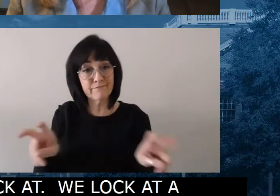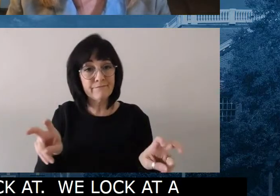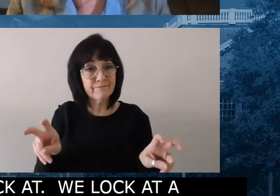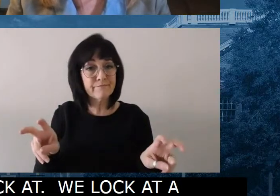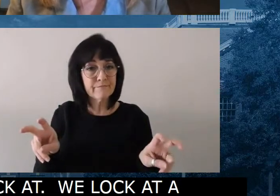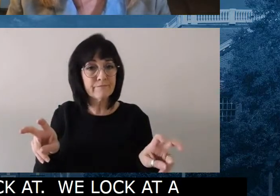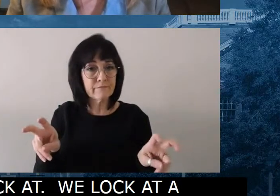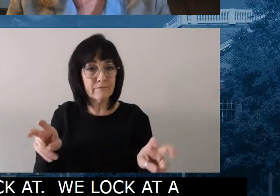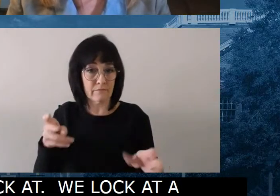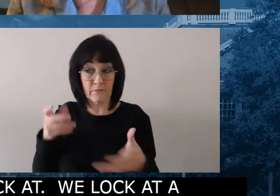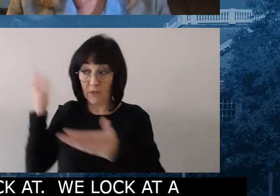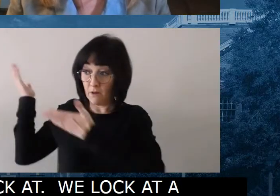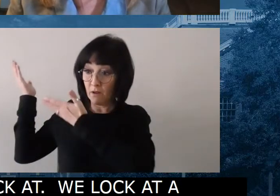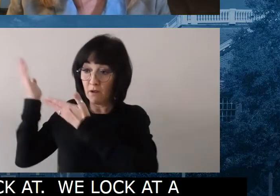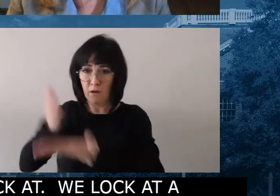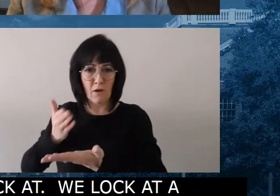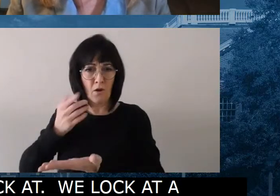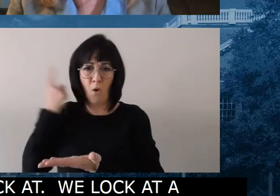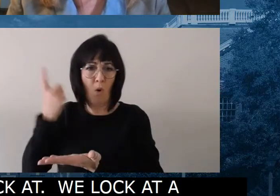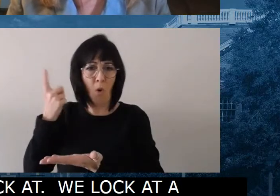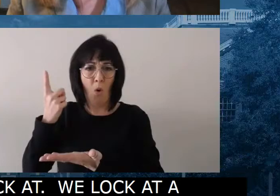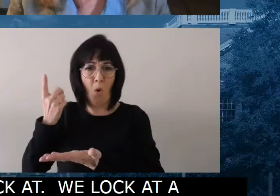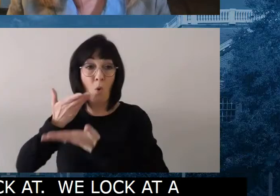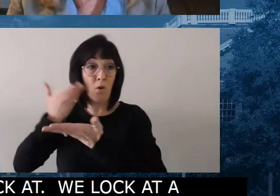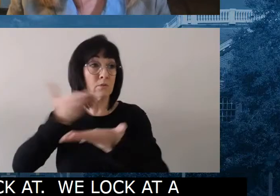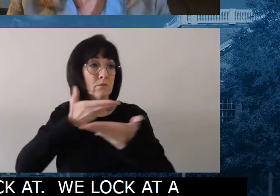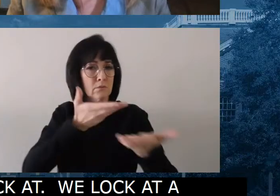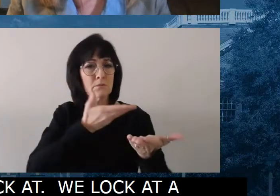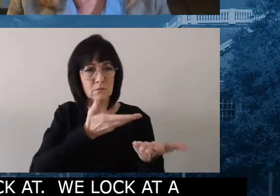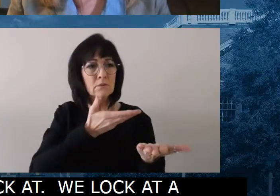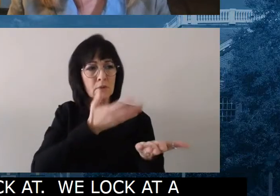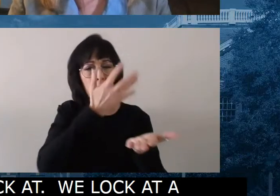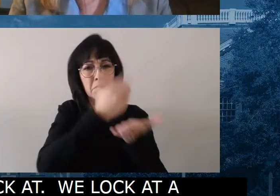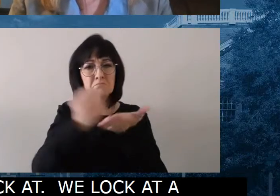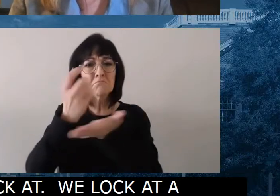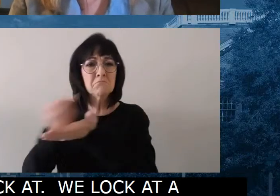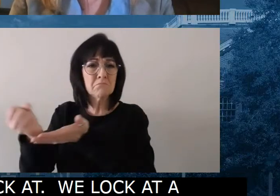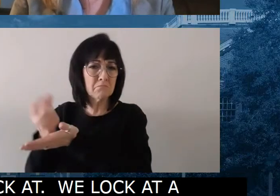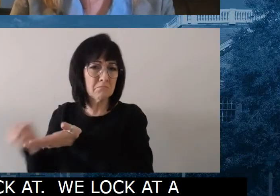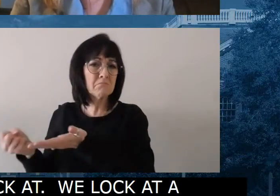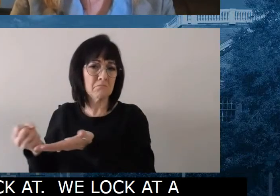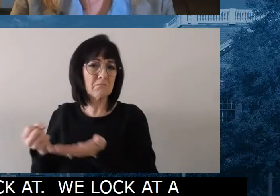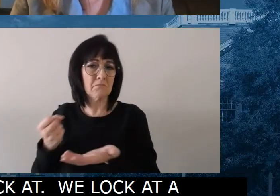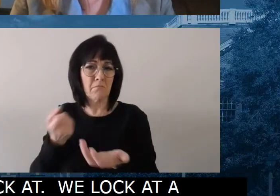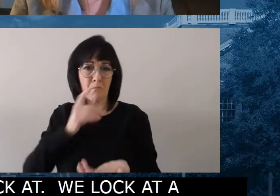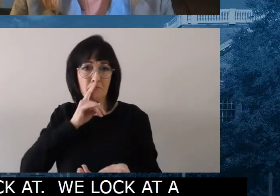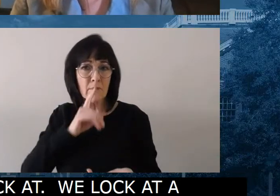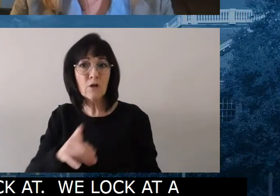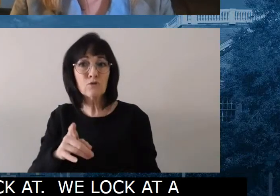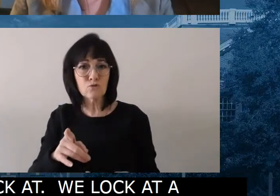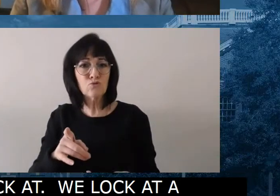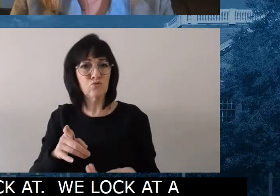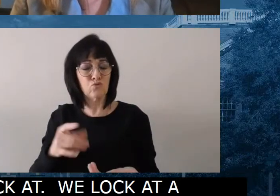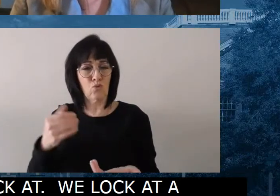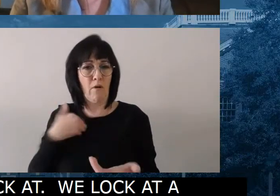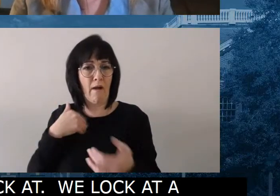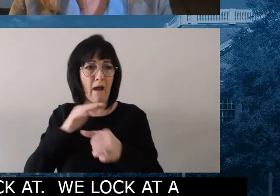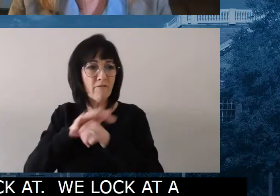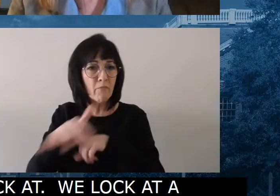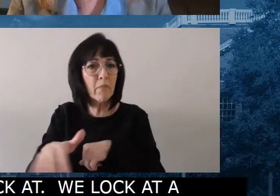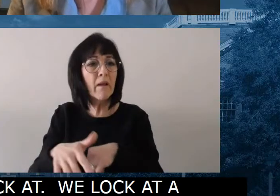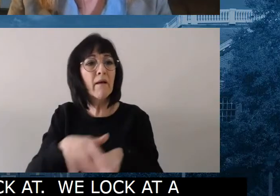is maximized as well as trying to be fair across the state. Yeah, so that's really the point there, Brandon. That is, we're